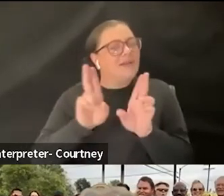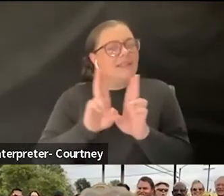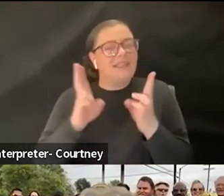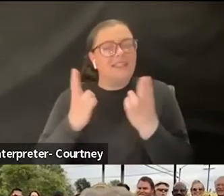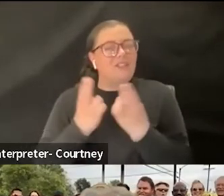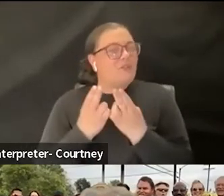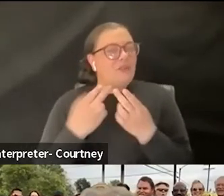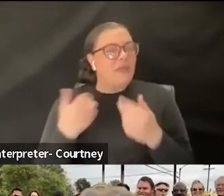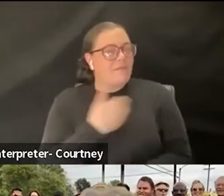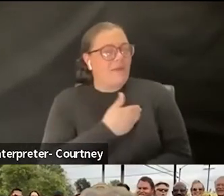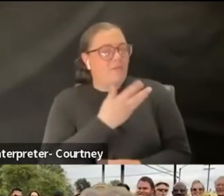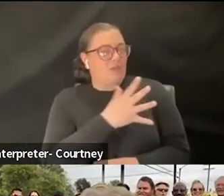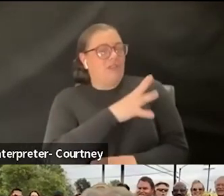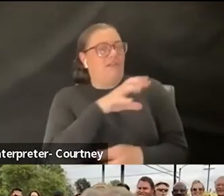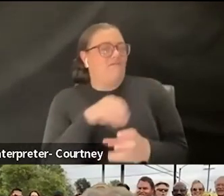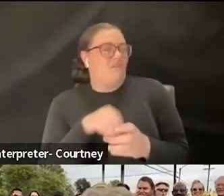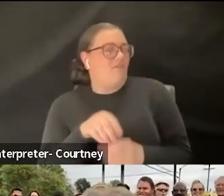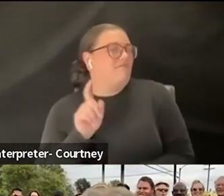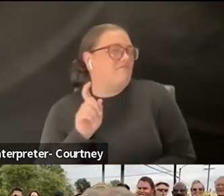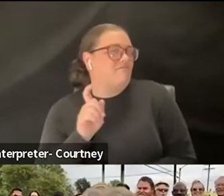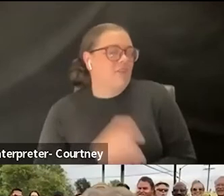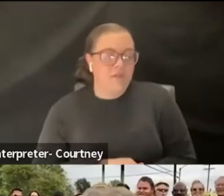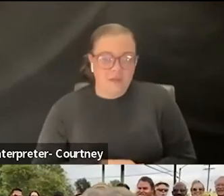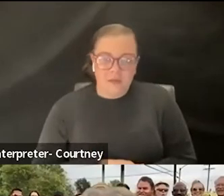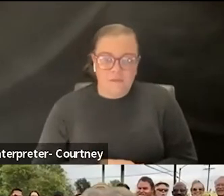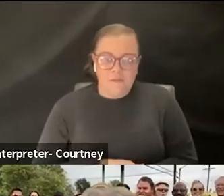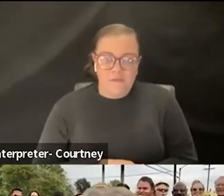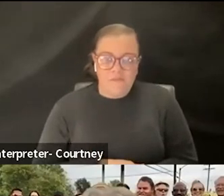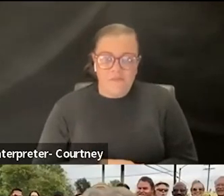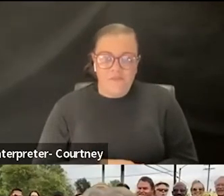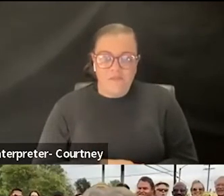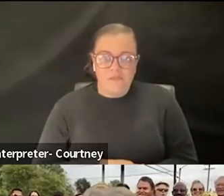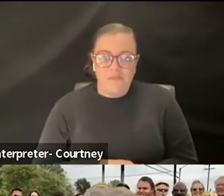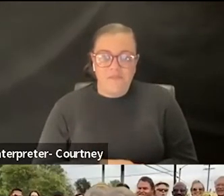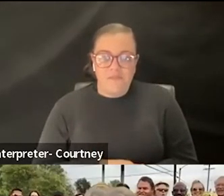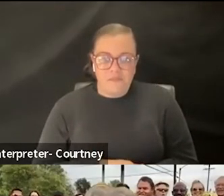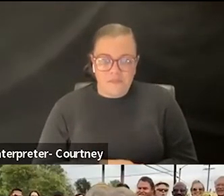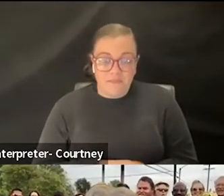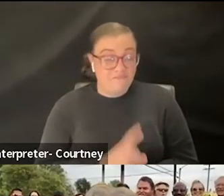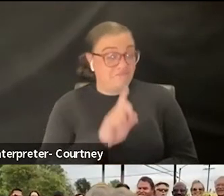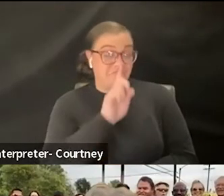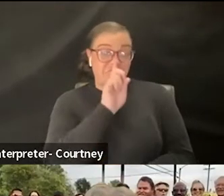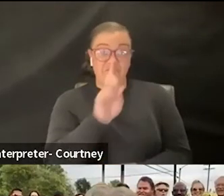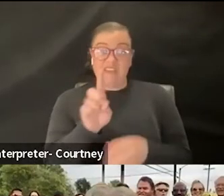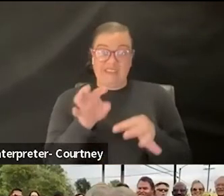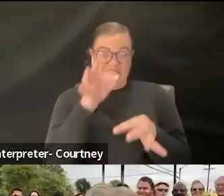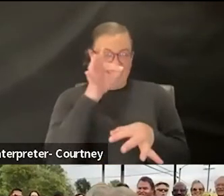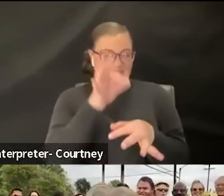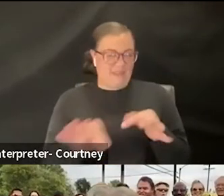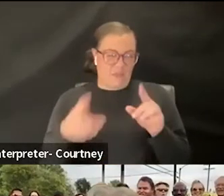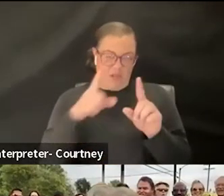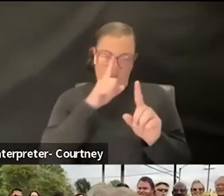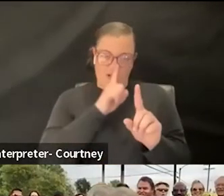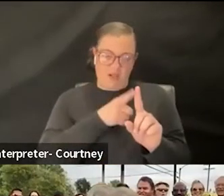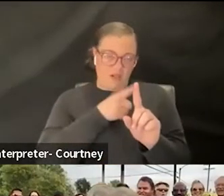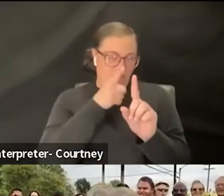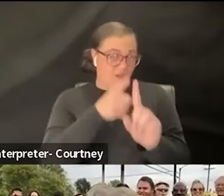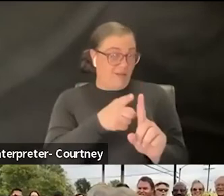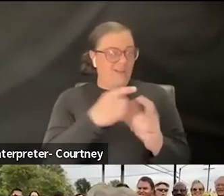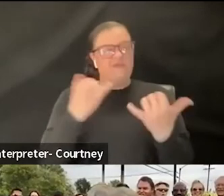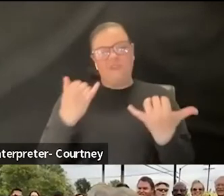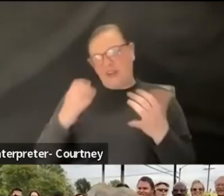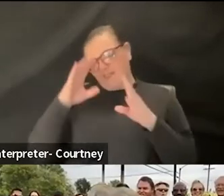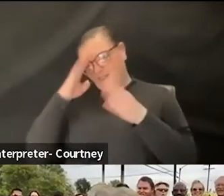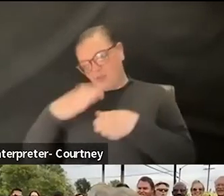Yeah, I like here's a real simple one. And this is something we're kind of working at on the local committee level, is just for people to